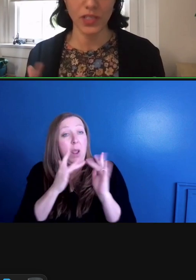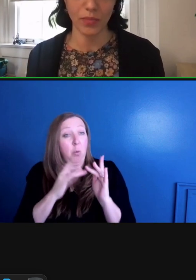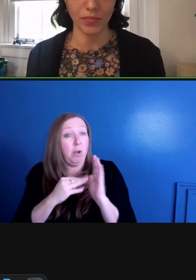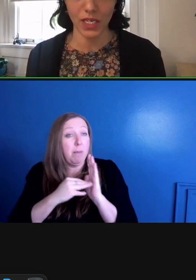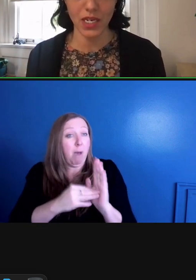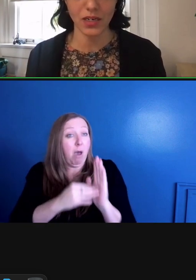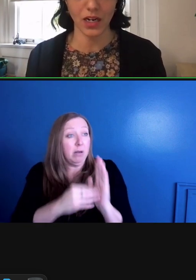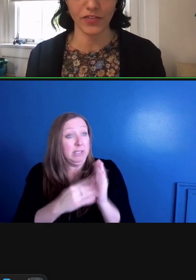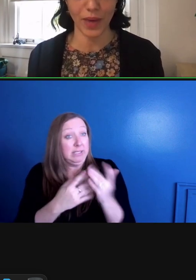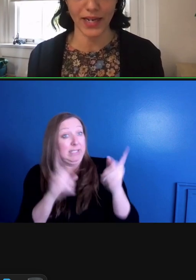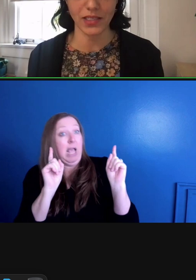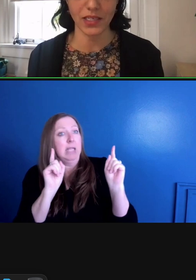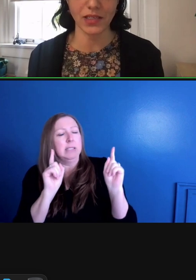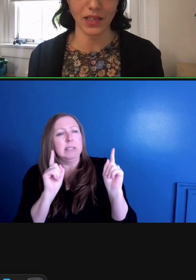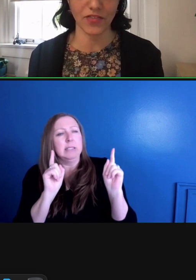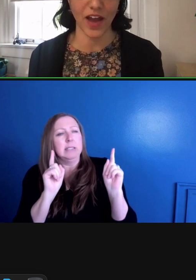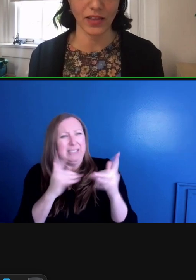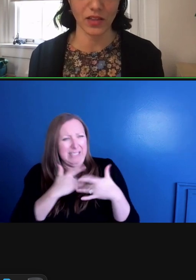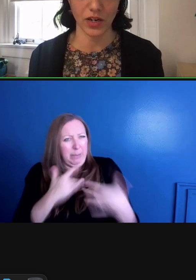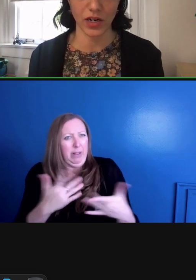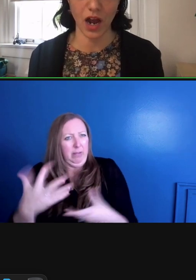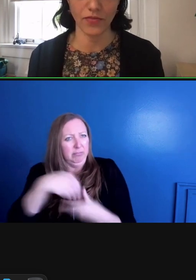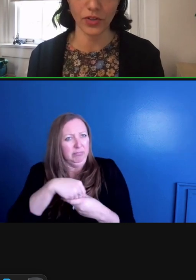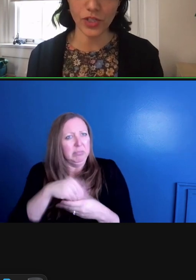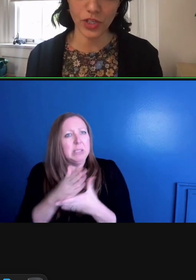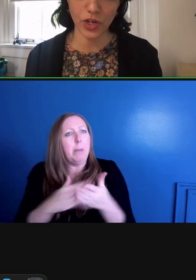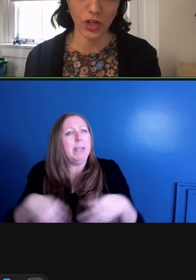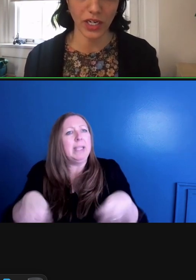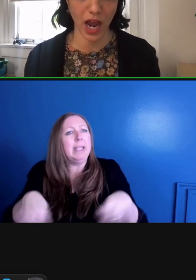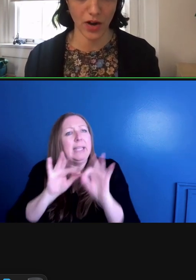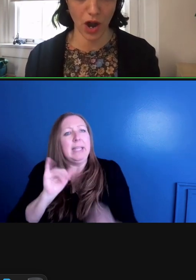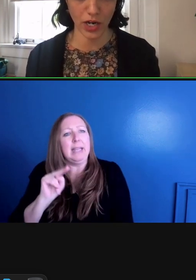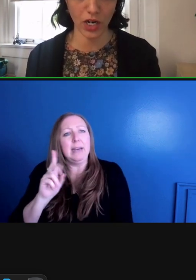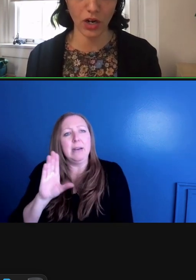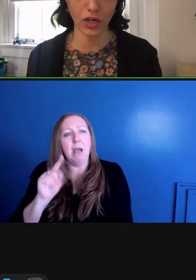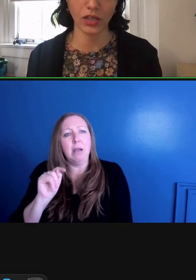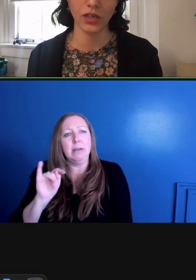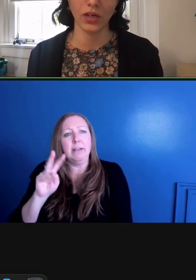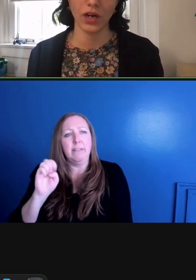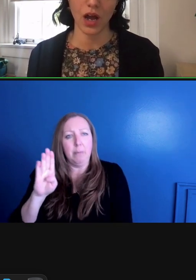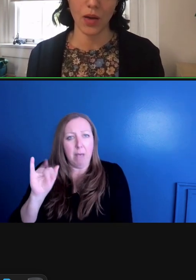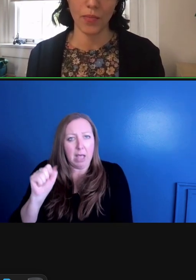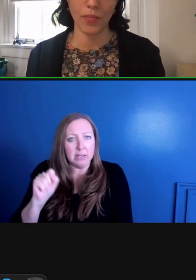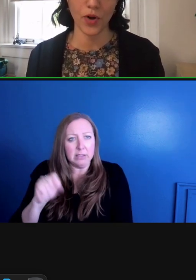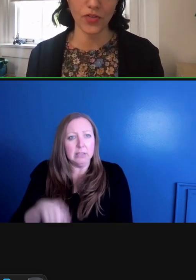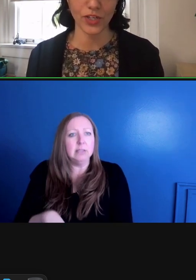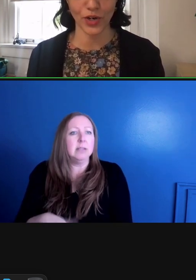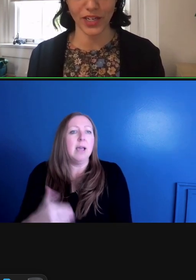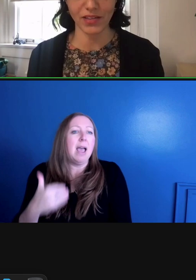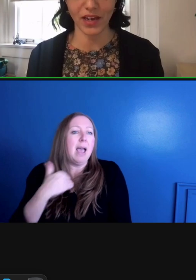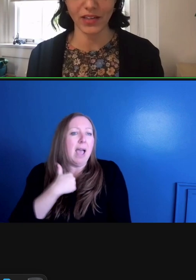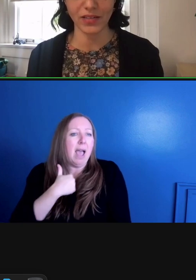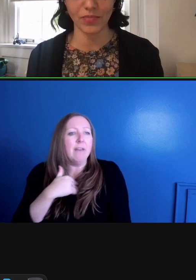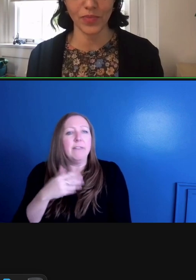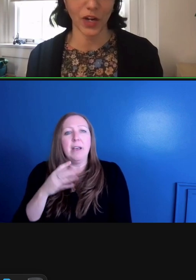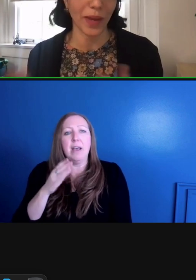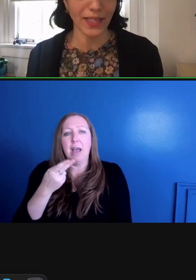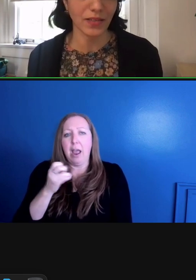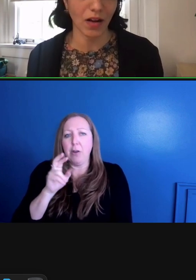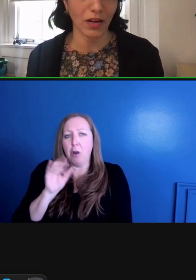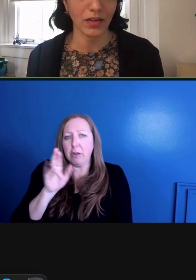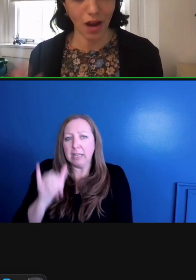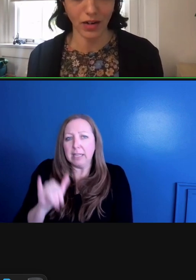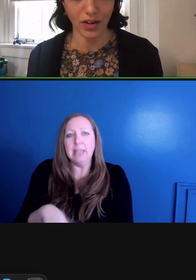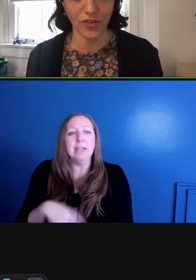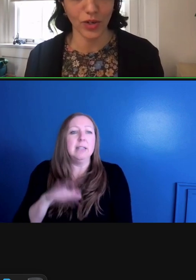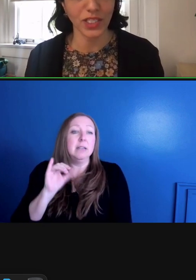is due to some key inductive biases, like the fact that they're convolutional and hierarchical, both of which are insights that are